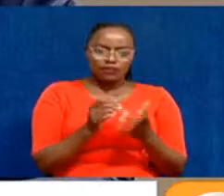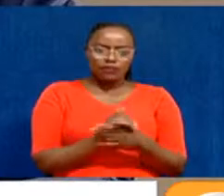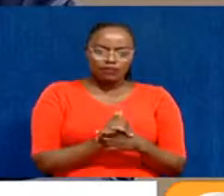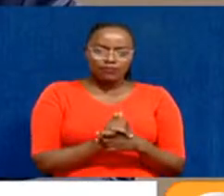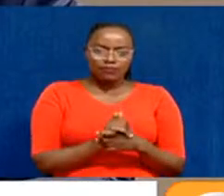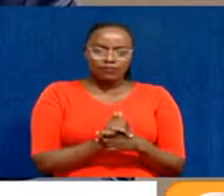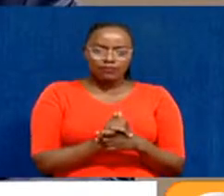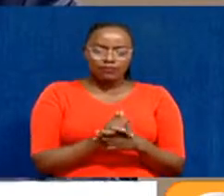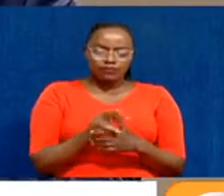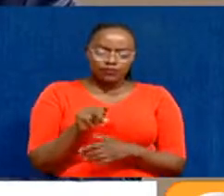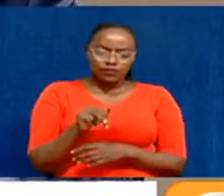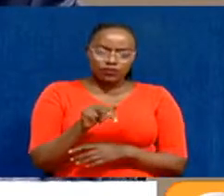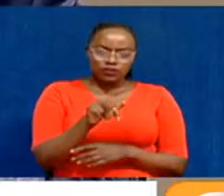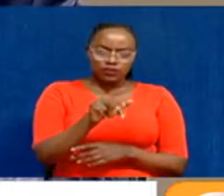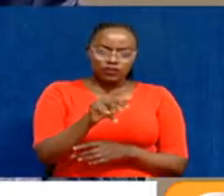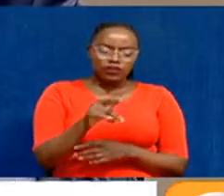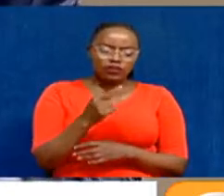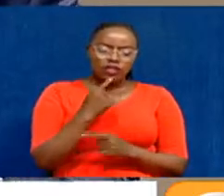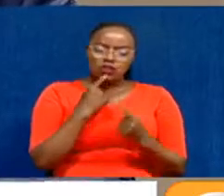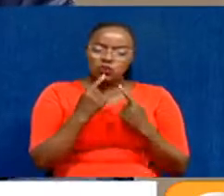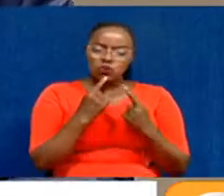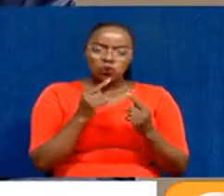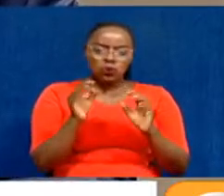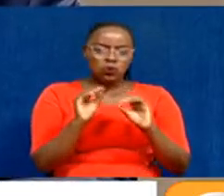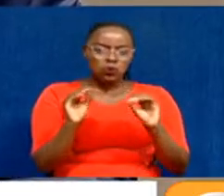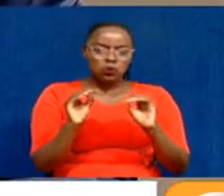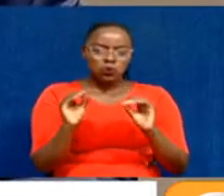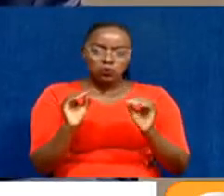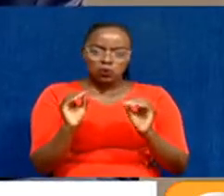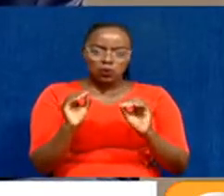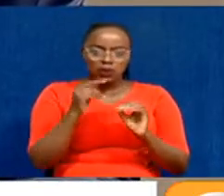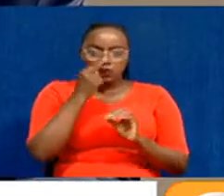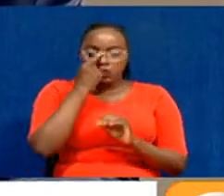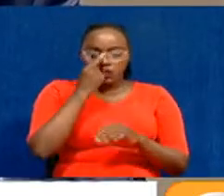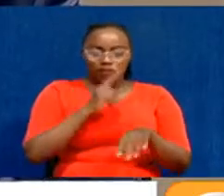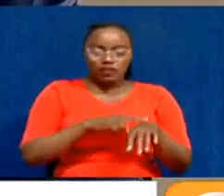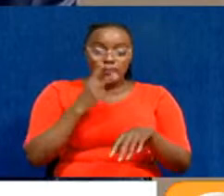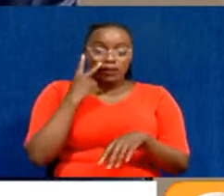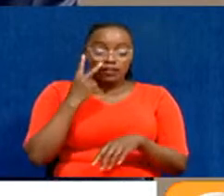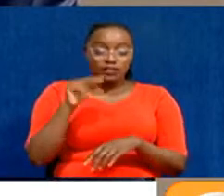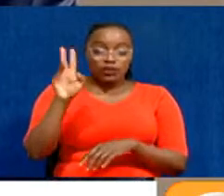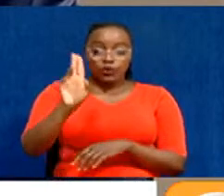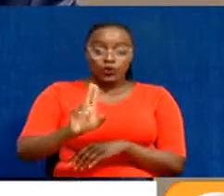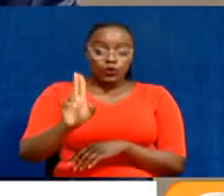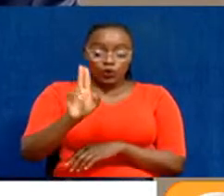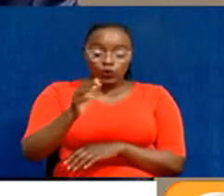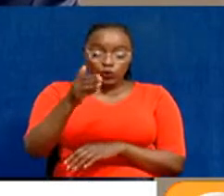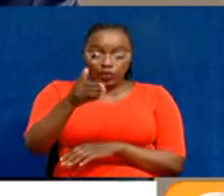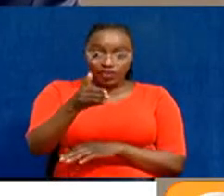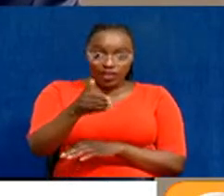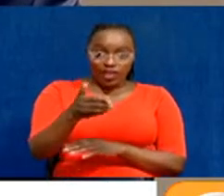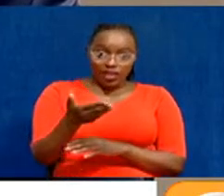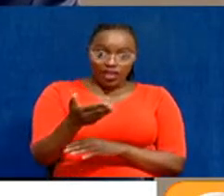And he walked away, said nothing. When I saw President Uhuru Kenyatta there